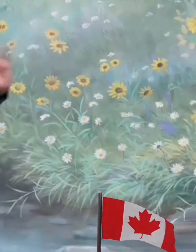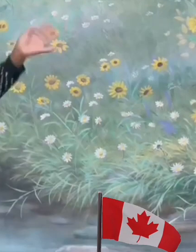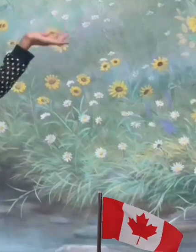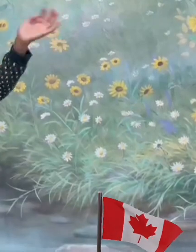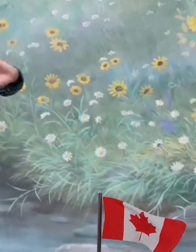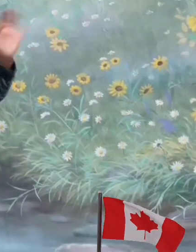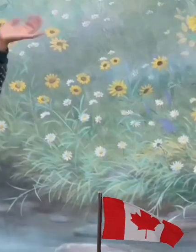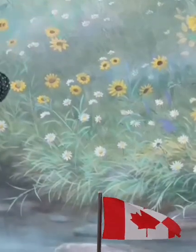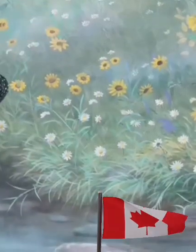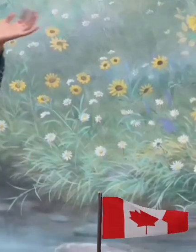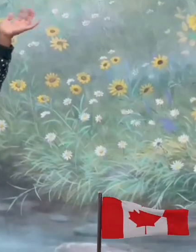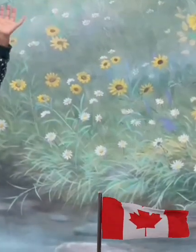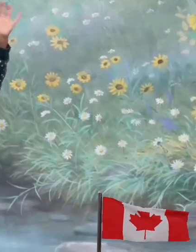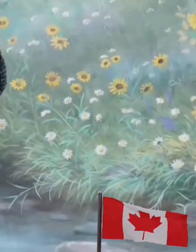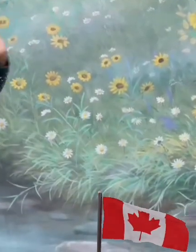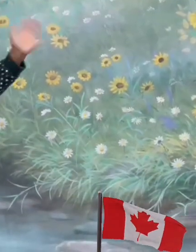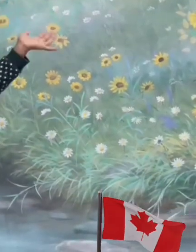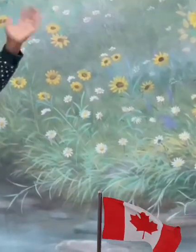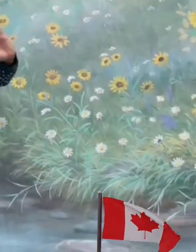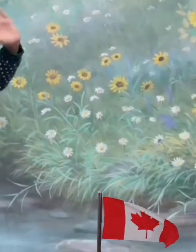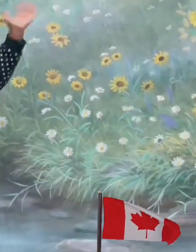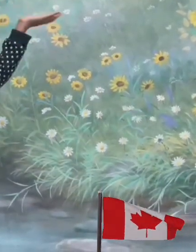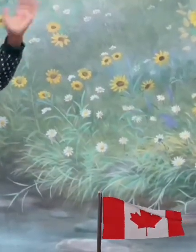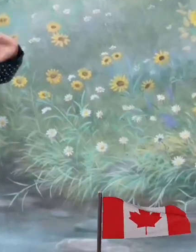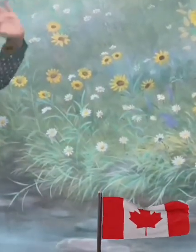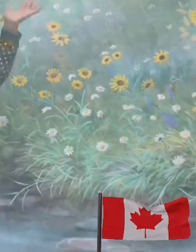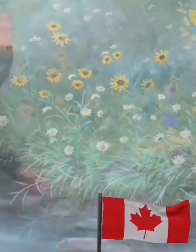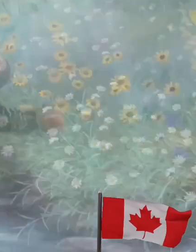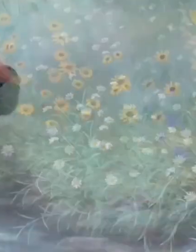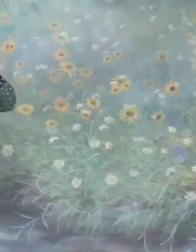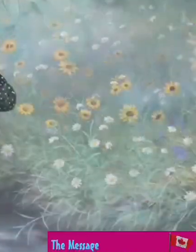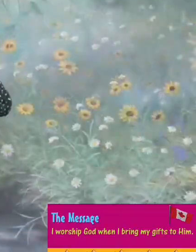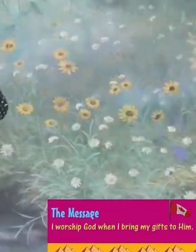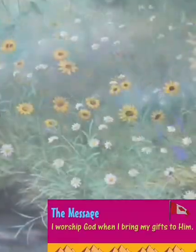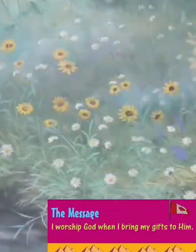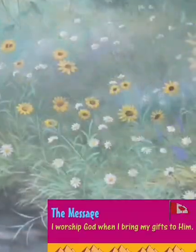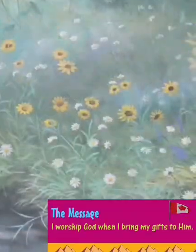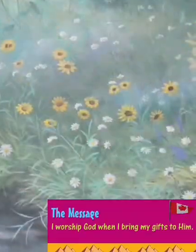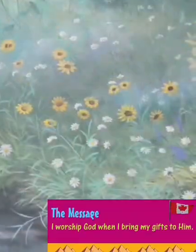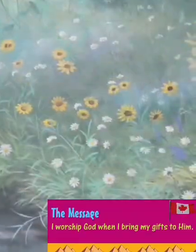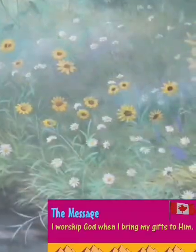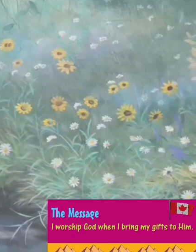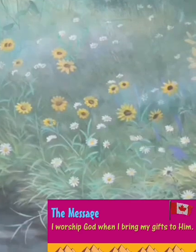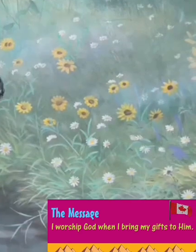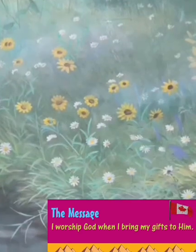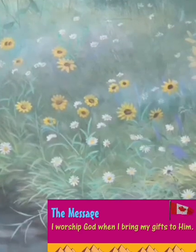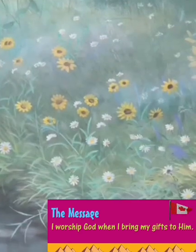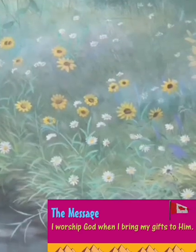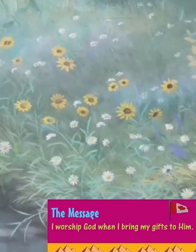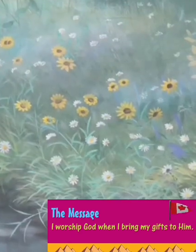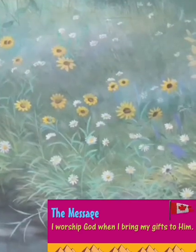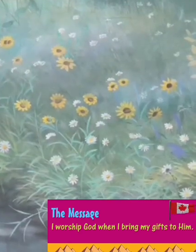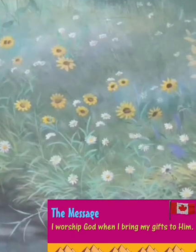Happy Sabbath, everybody. Let's sign together. I worship